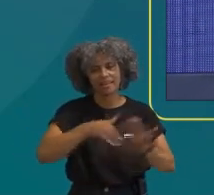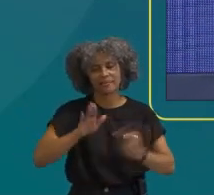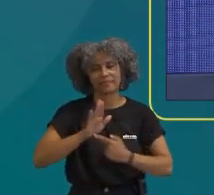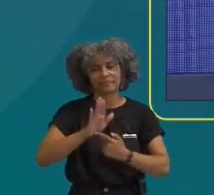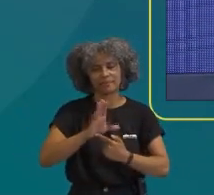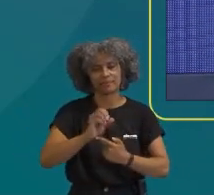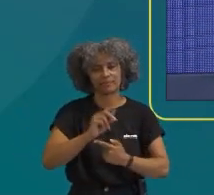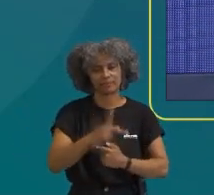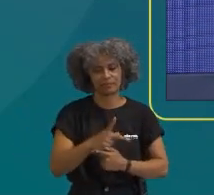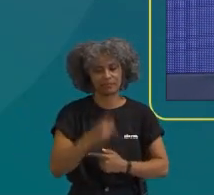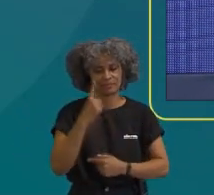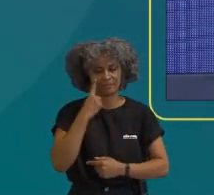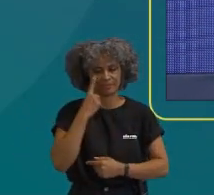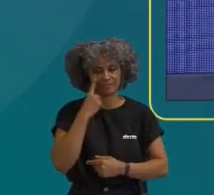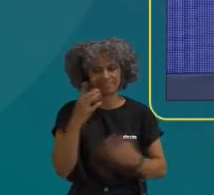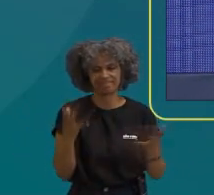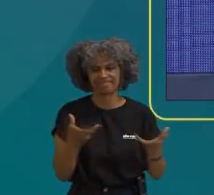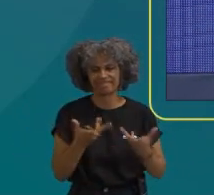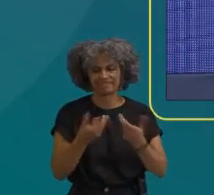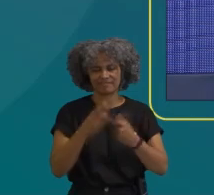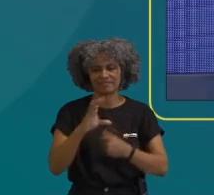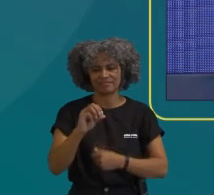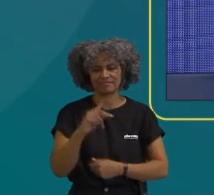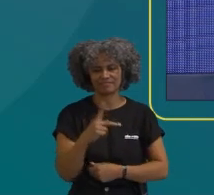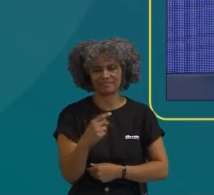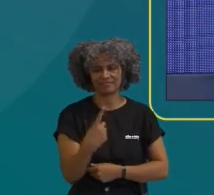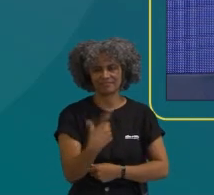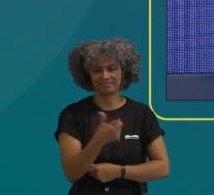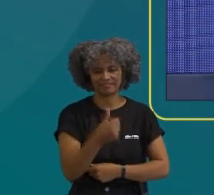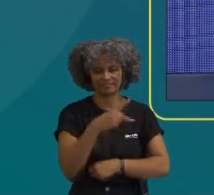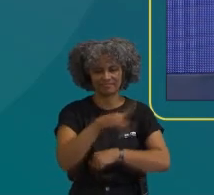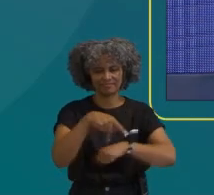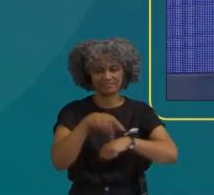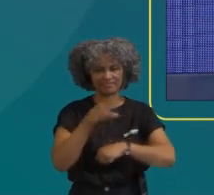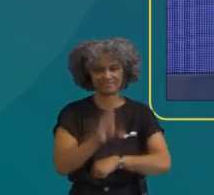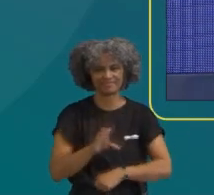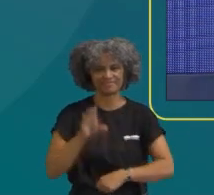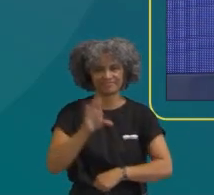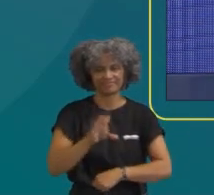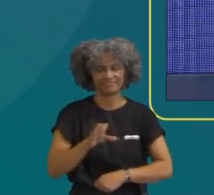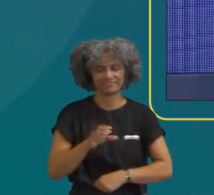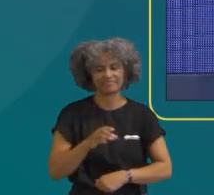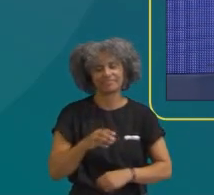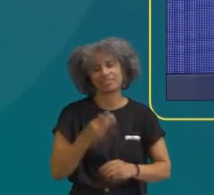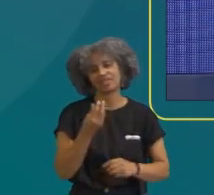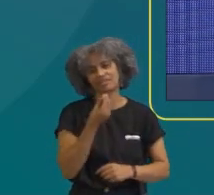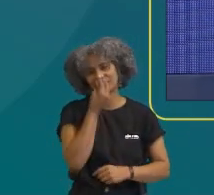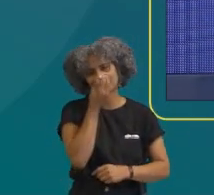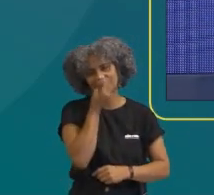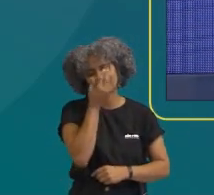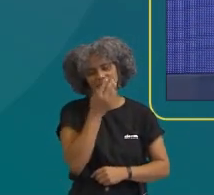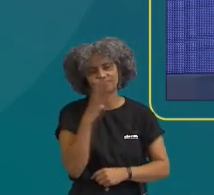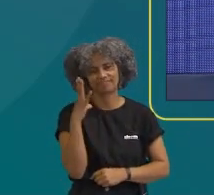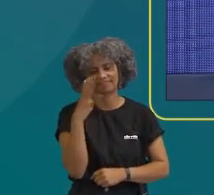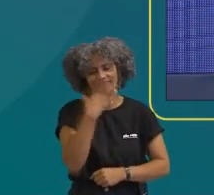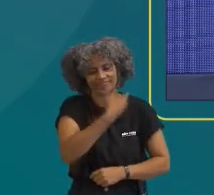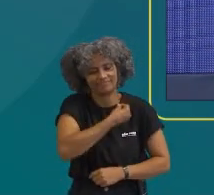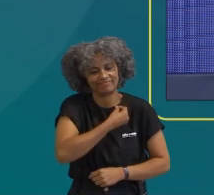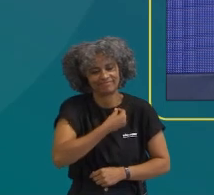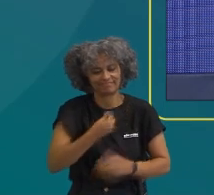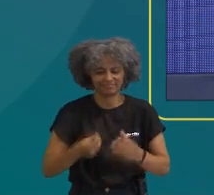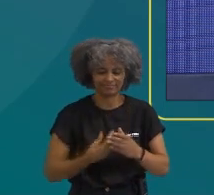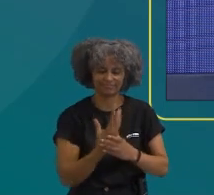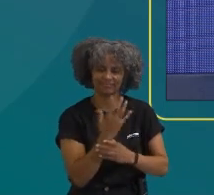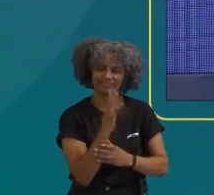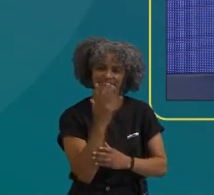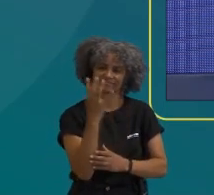the COP16 logo there of Colombia. That is a flower that never stops blooming. What a beautiful logo. What